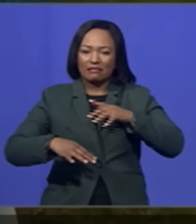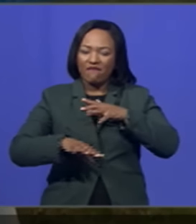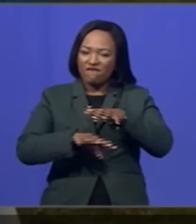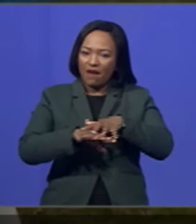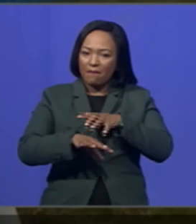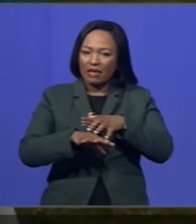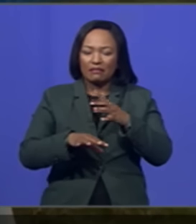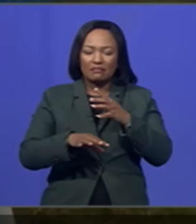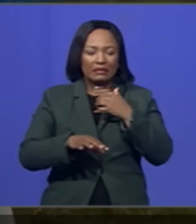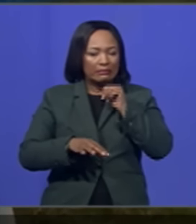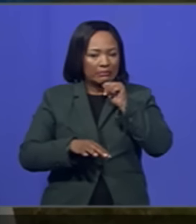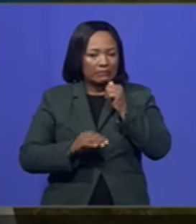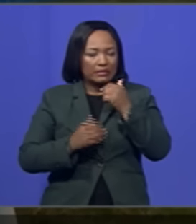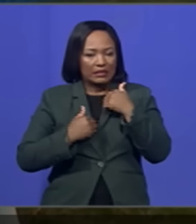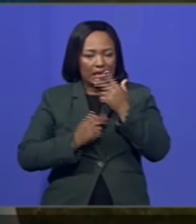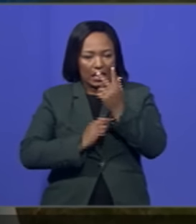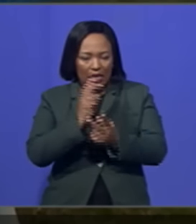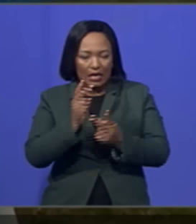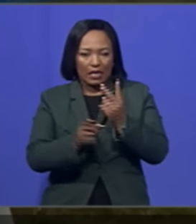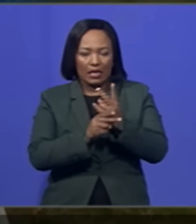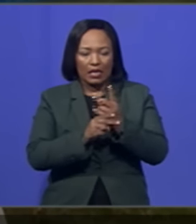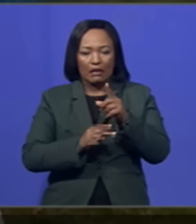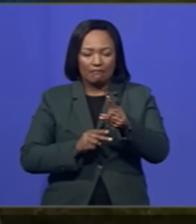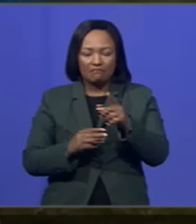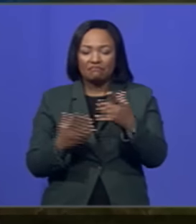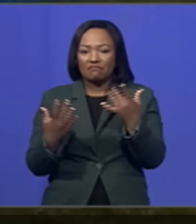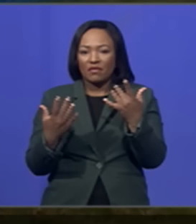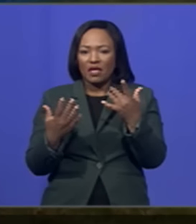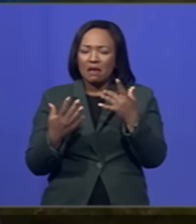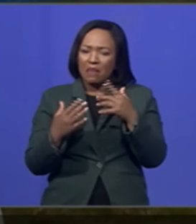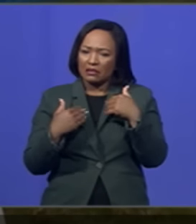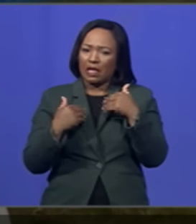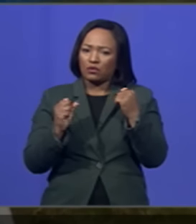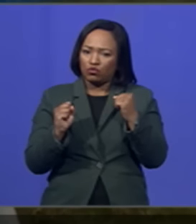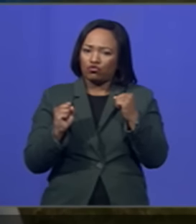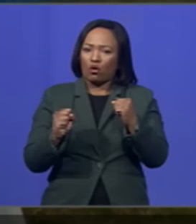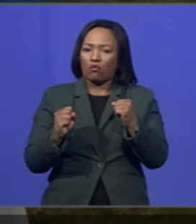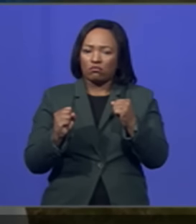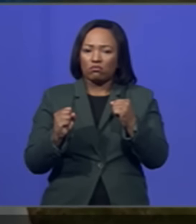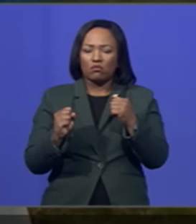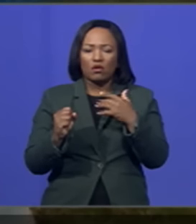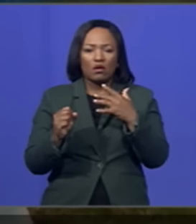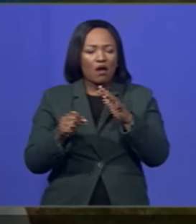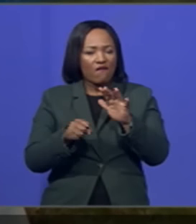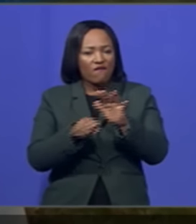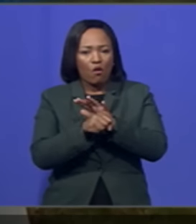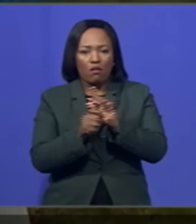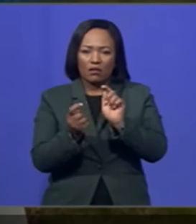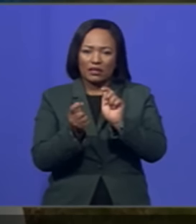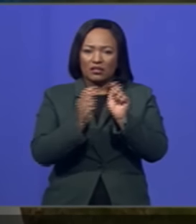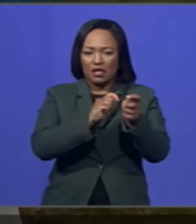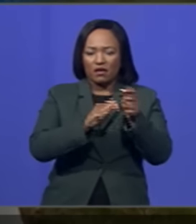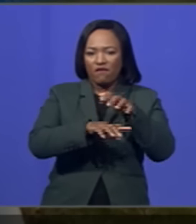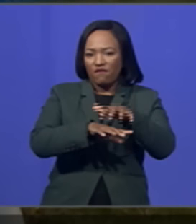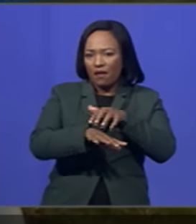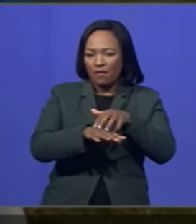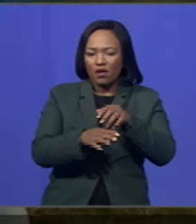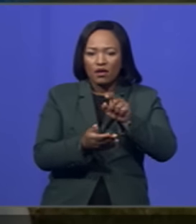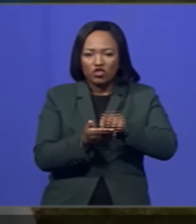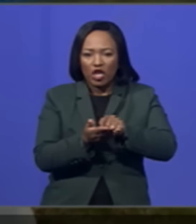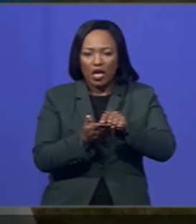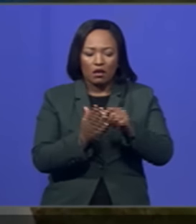start afresh. I started afresh and I started strongly by moving into a whole new farm. We built a chicken house